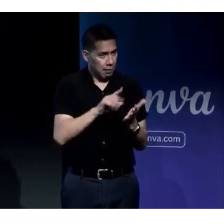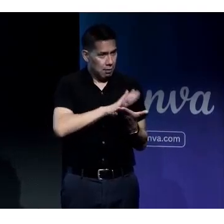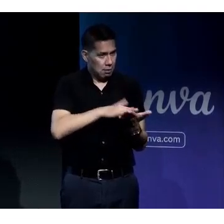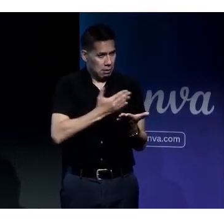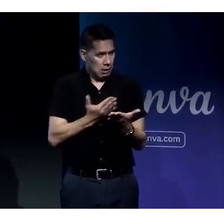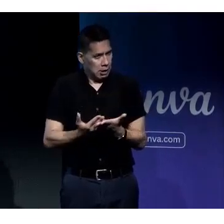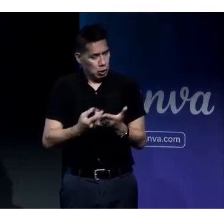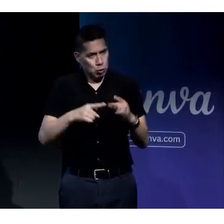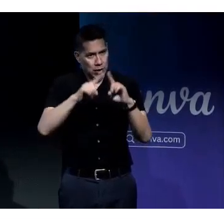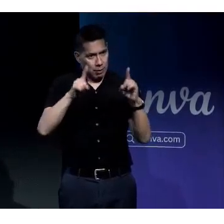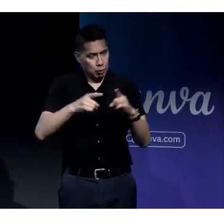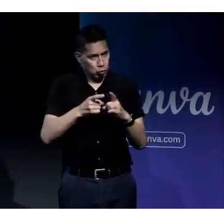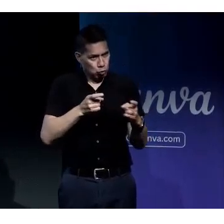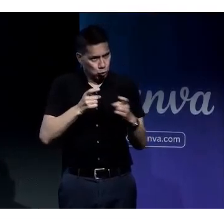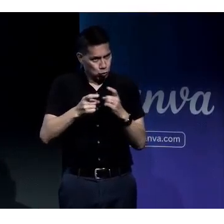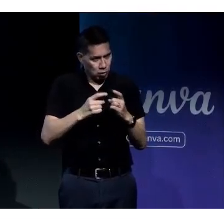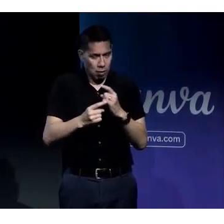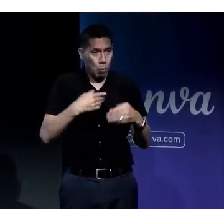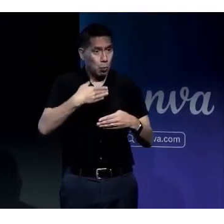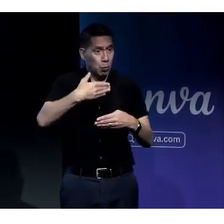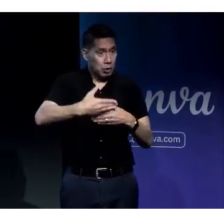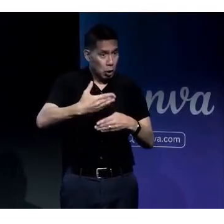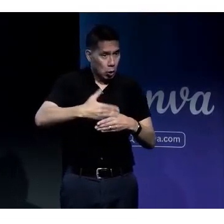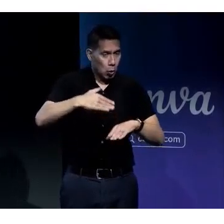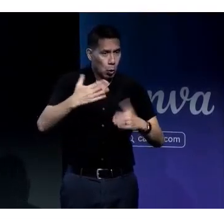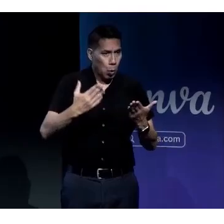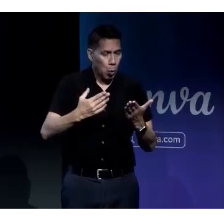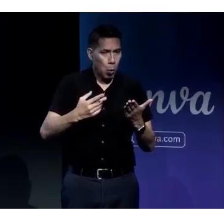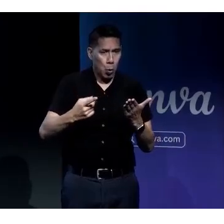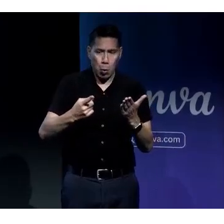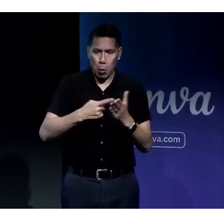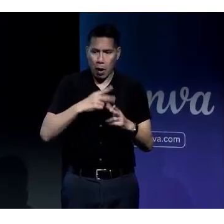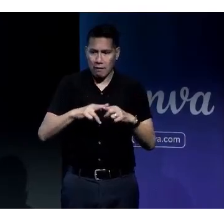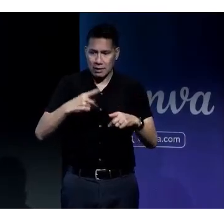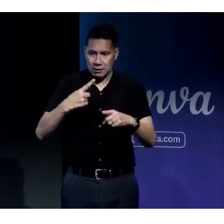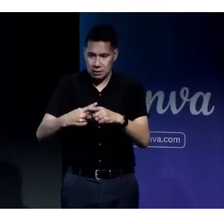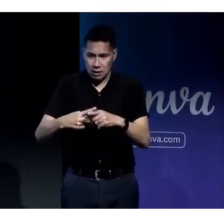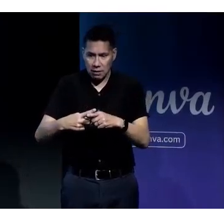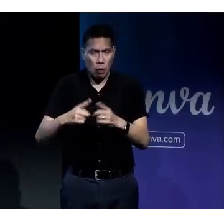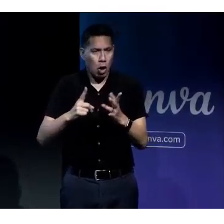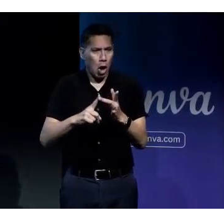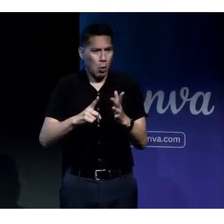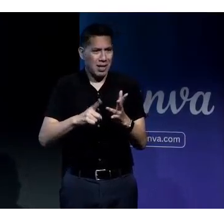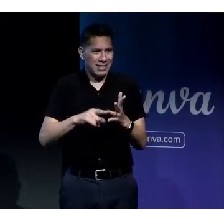translated to an image control type for Windows, or an AX image for OXX.